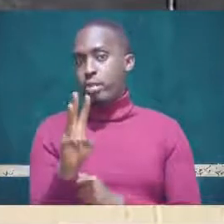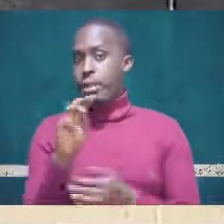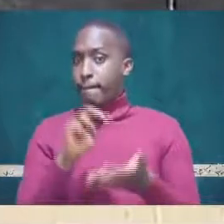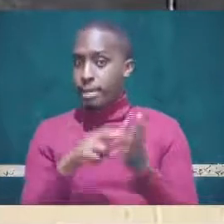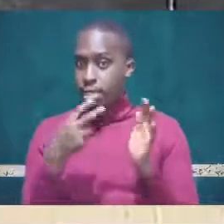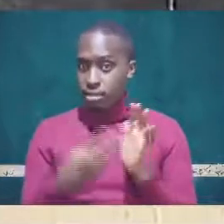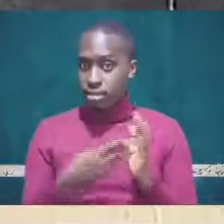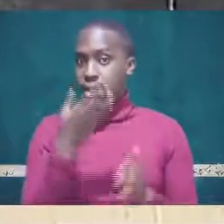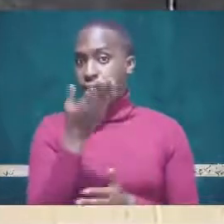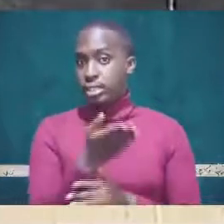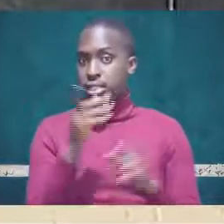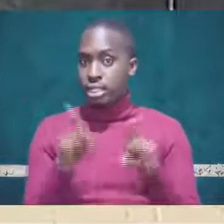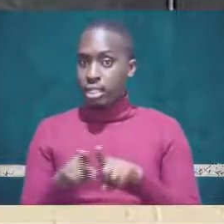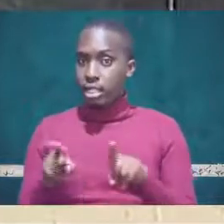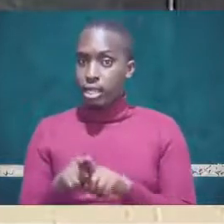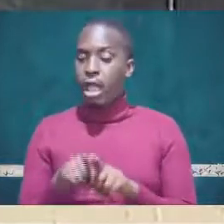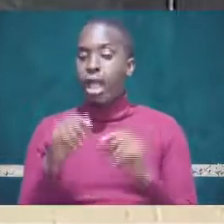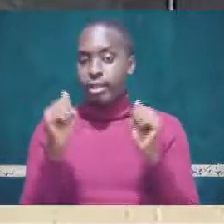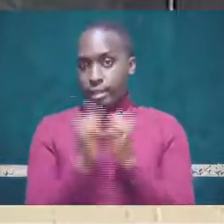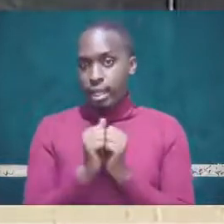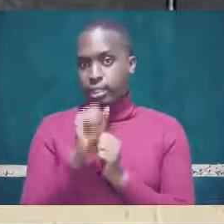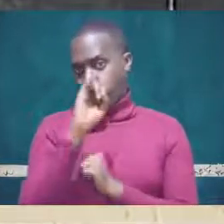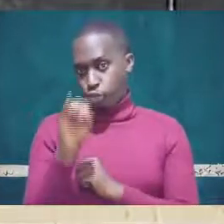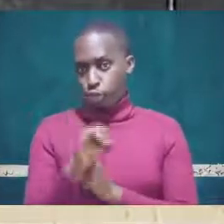means this is equal to 10 joules